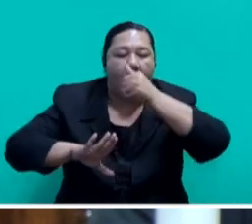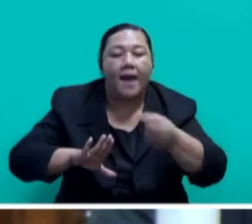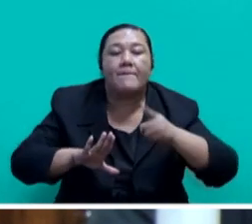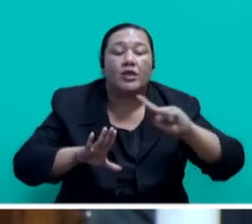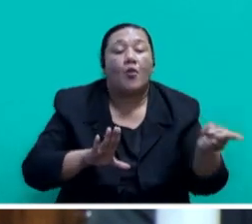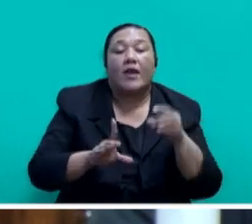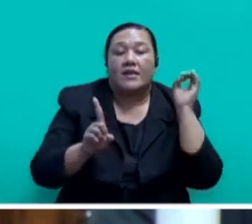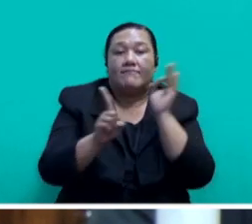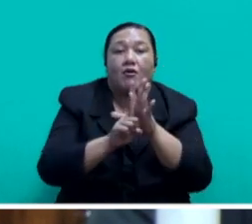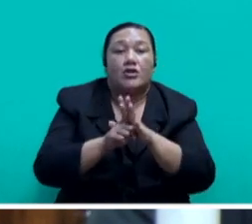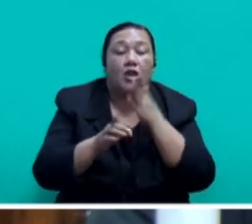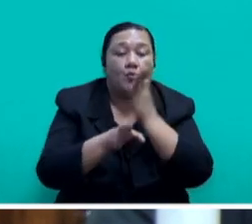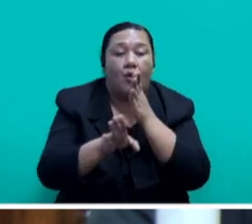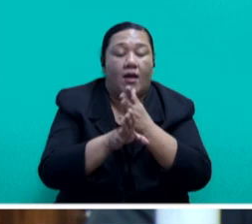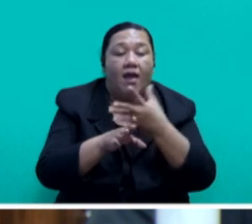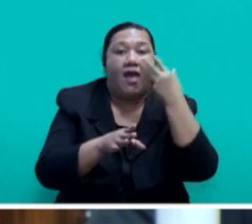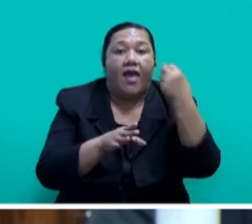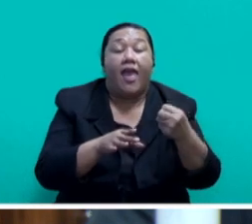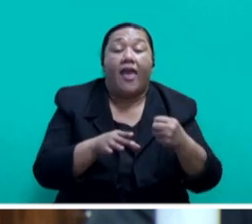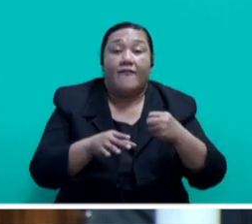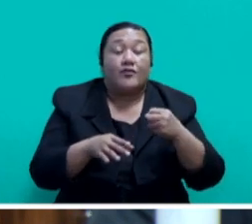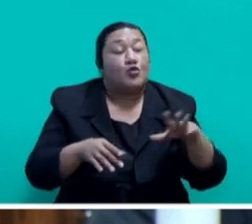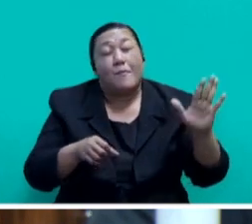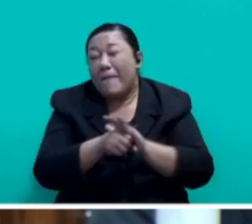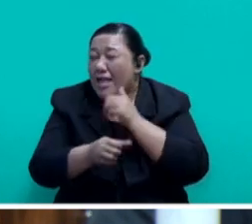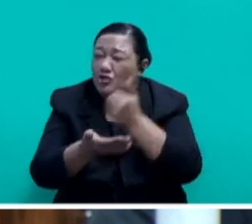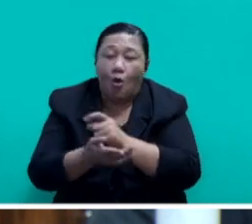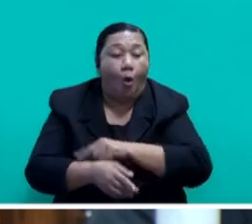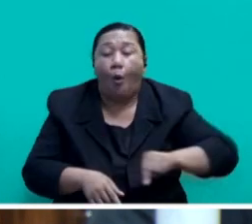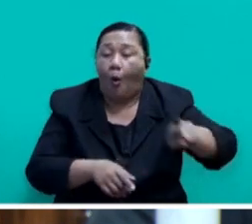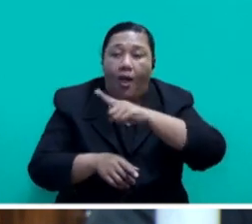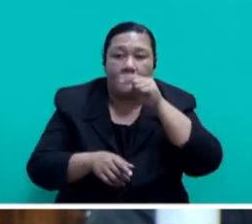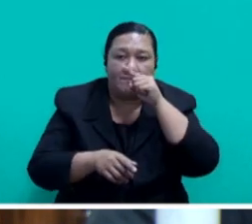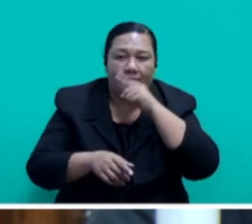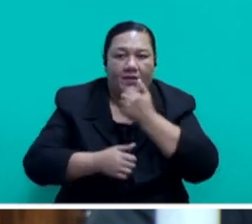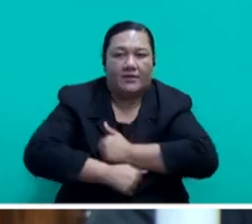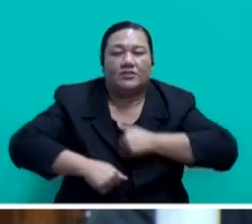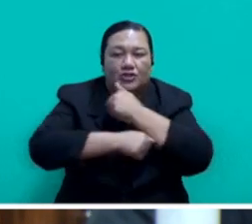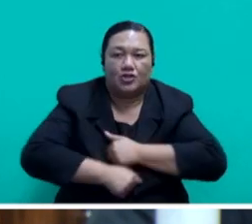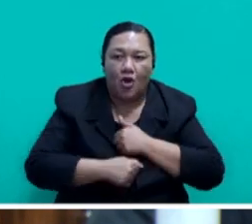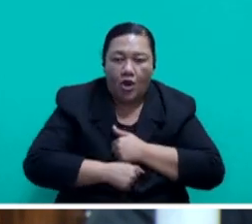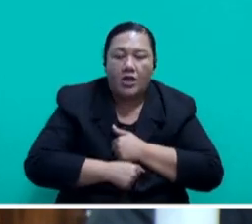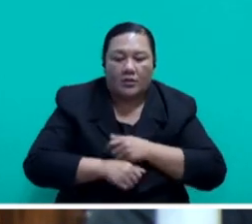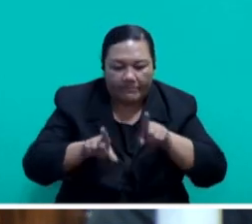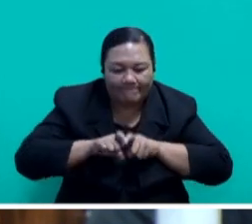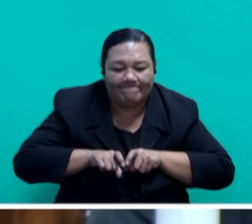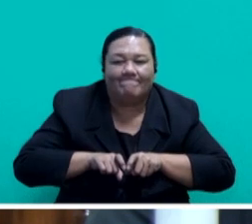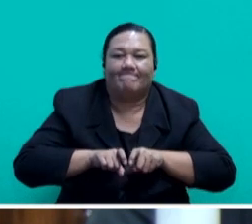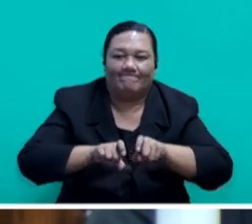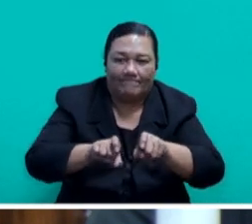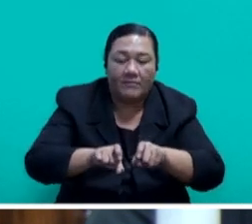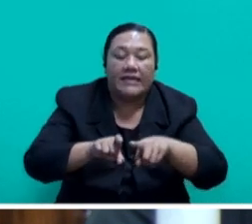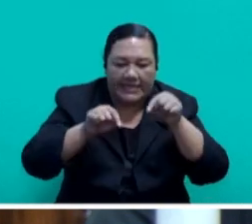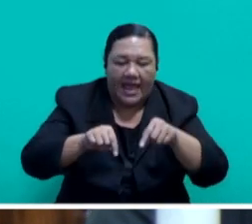ensuring that every Fijian can enjoy the security of a safe and permanent home to call their home.